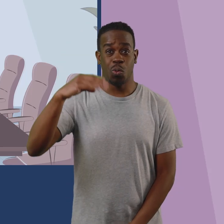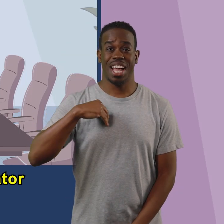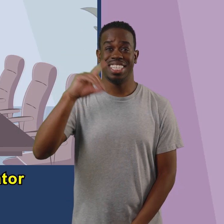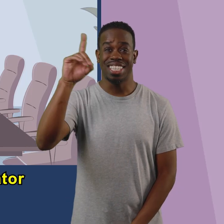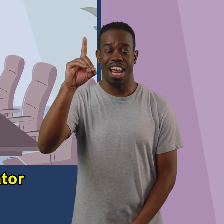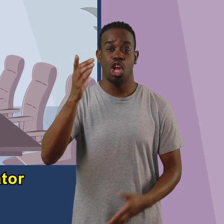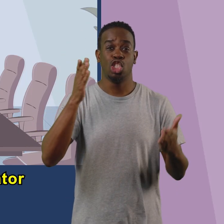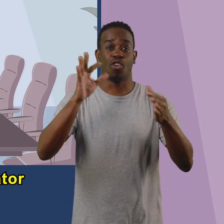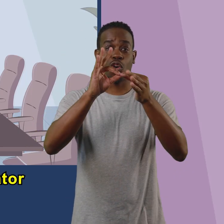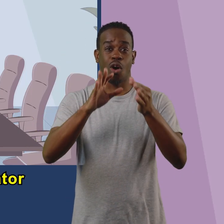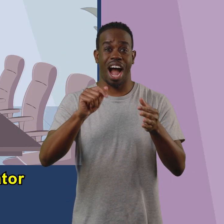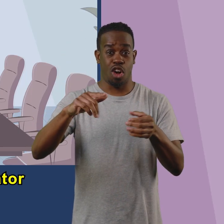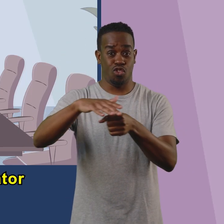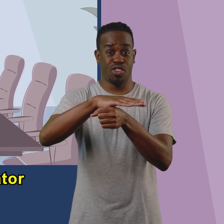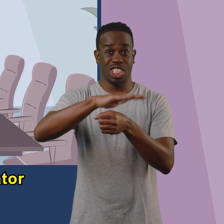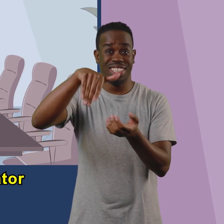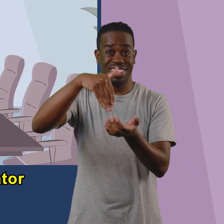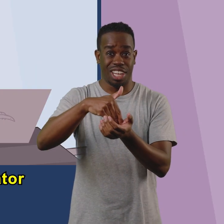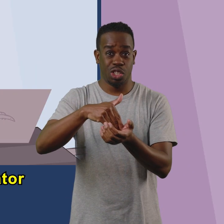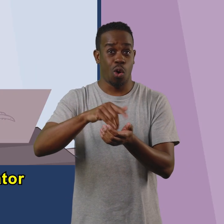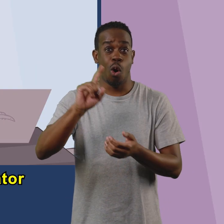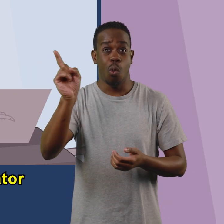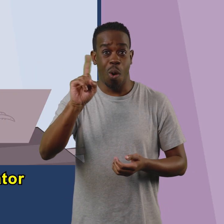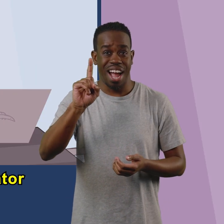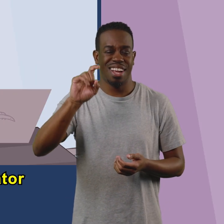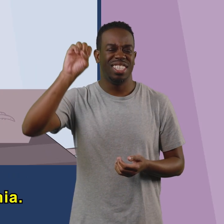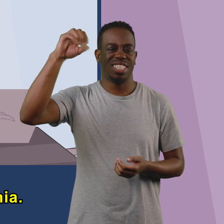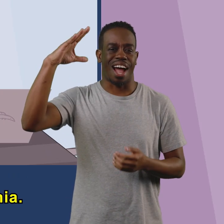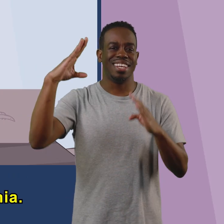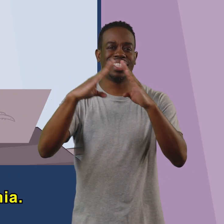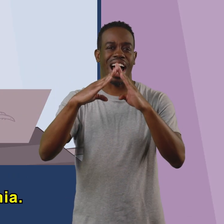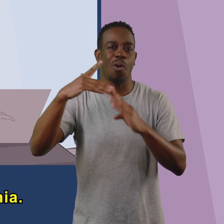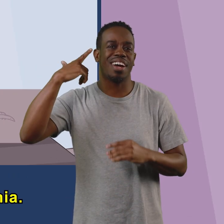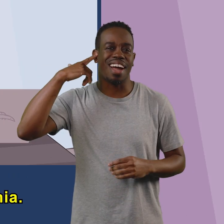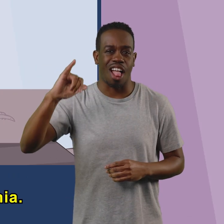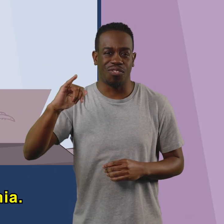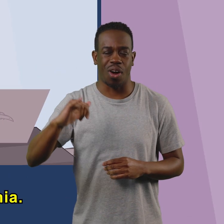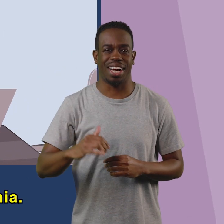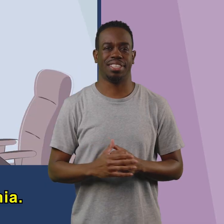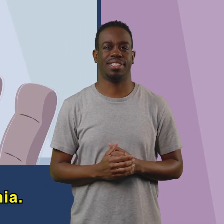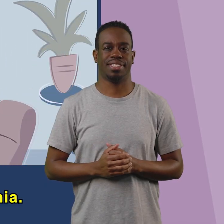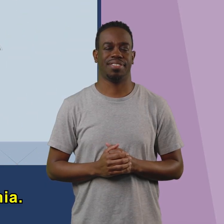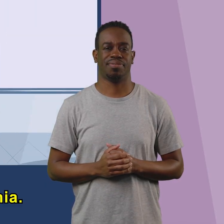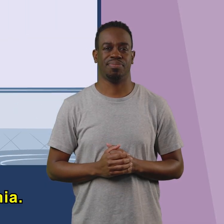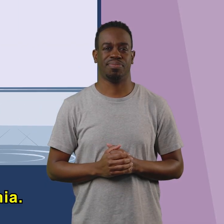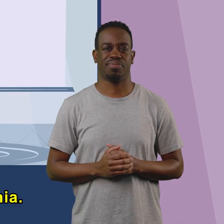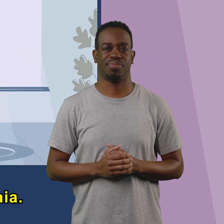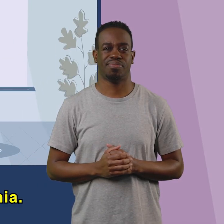Hello, I'm Danny, a service coordinator at the Regional Center here in Sunnytown, California.